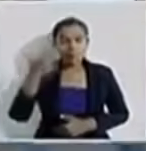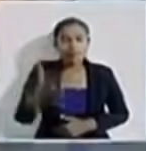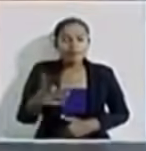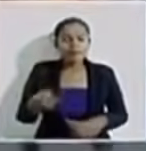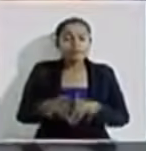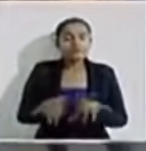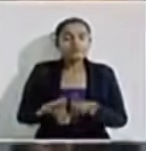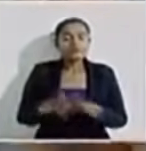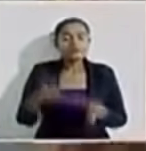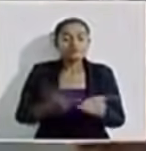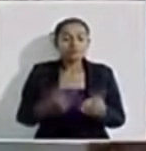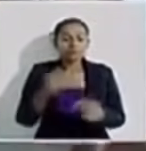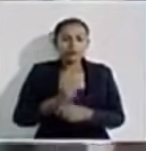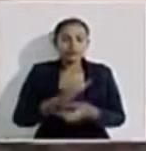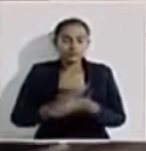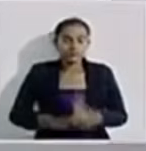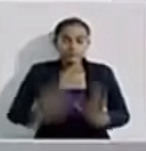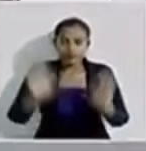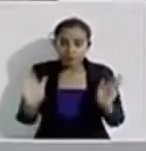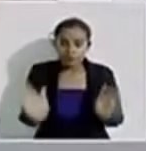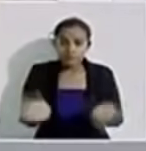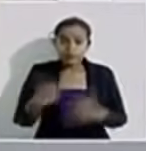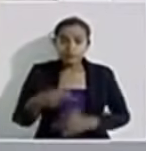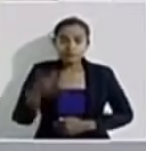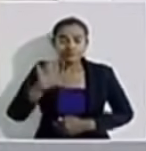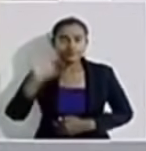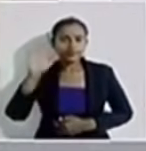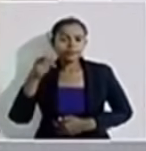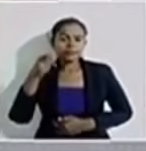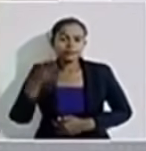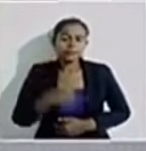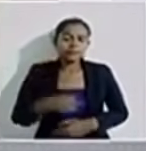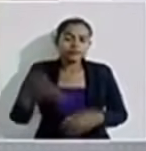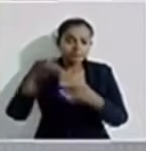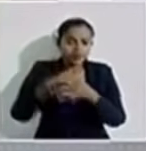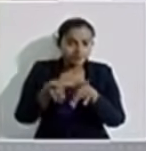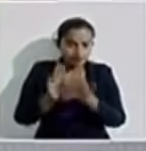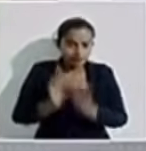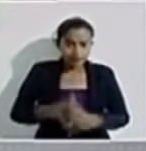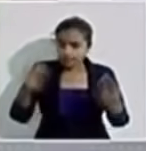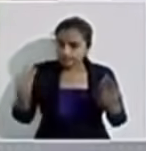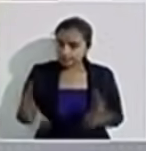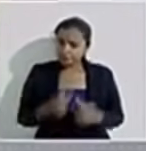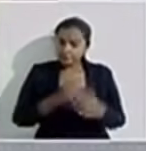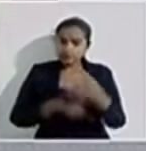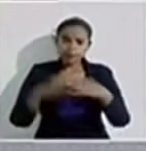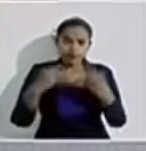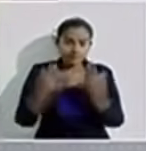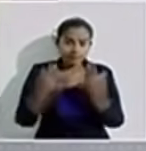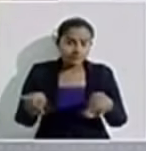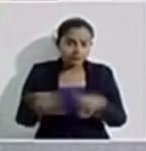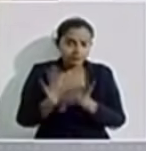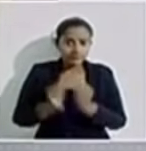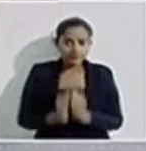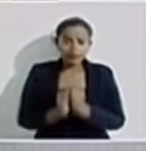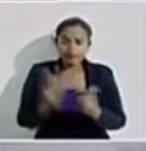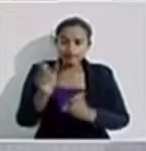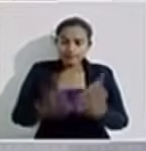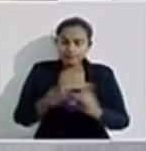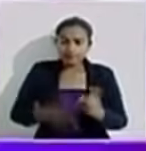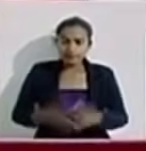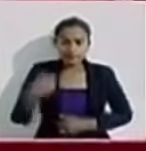launched, especially in a context where his immediate family and employees have suspected foul play?